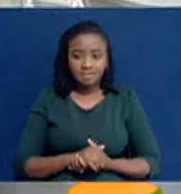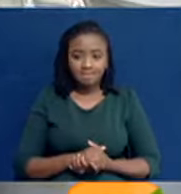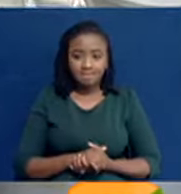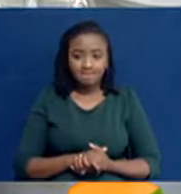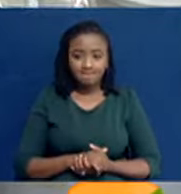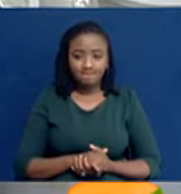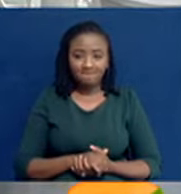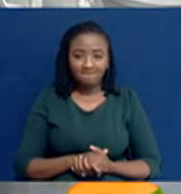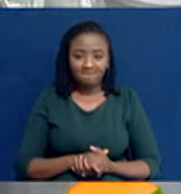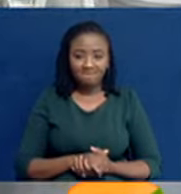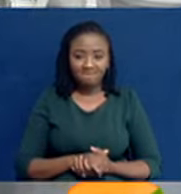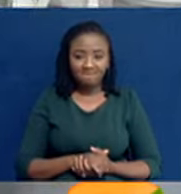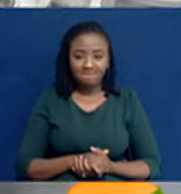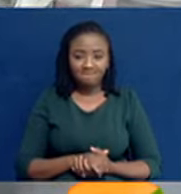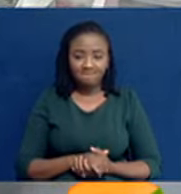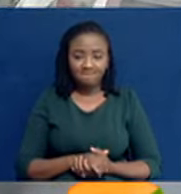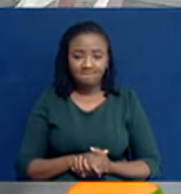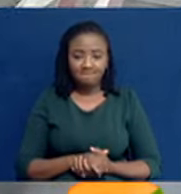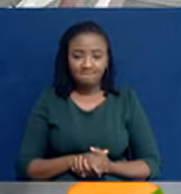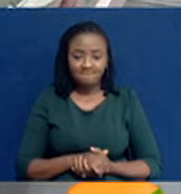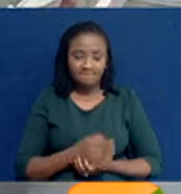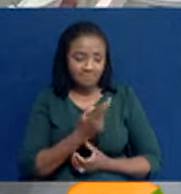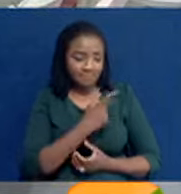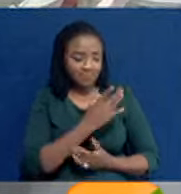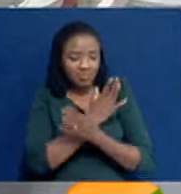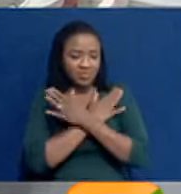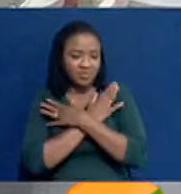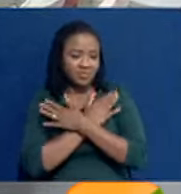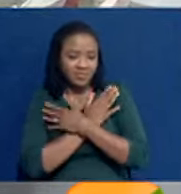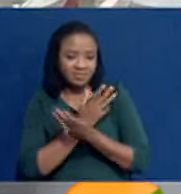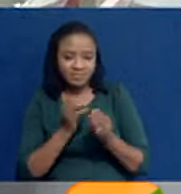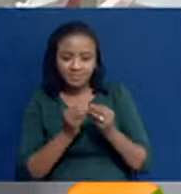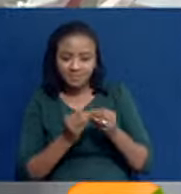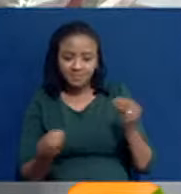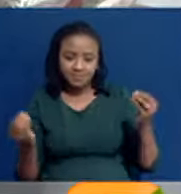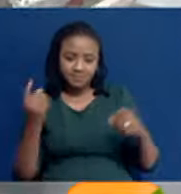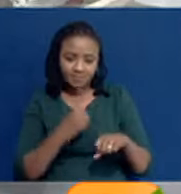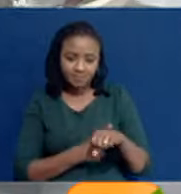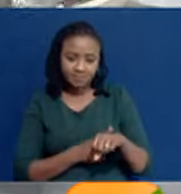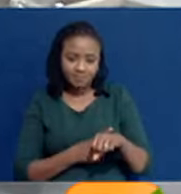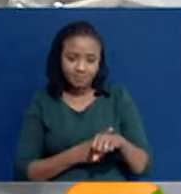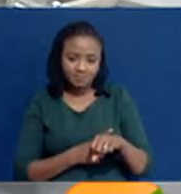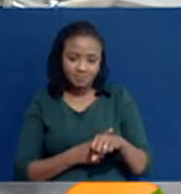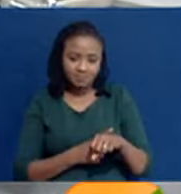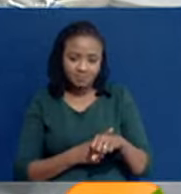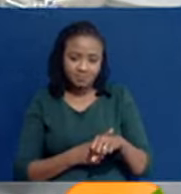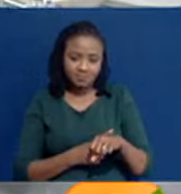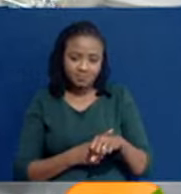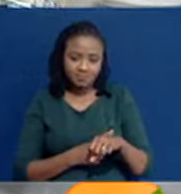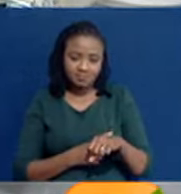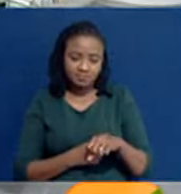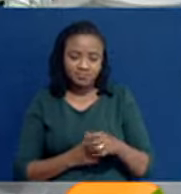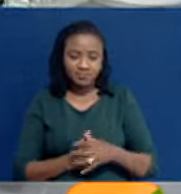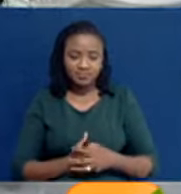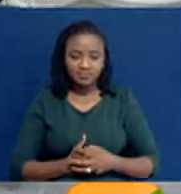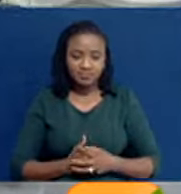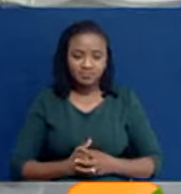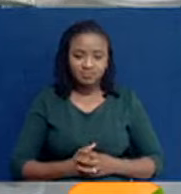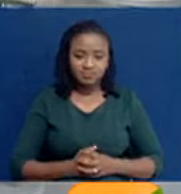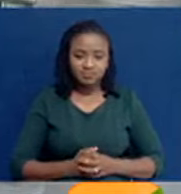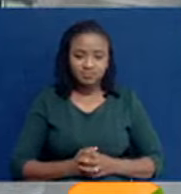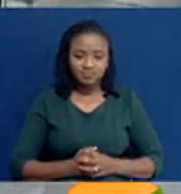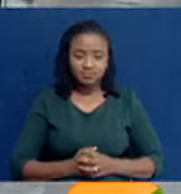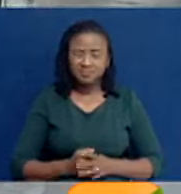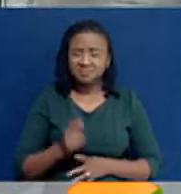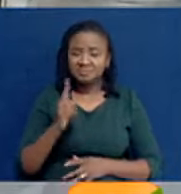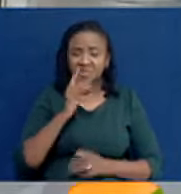We have very many people in my family who are ready and who can stand for president. I